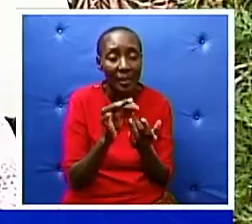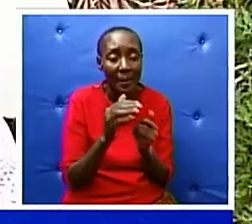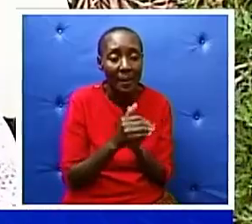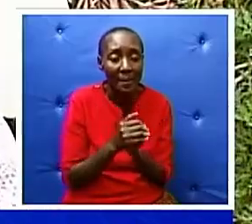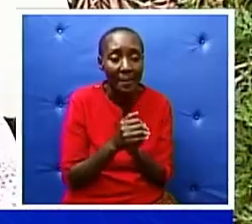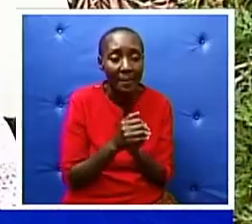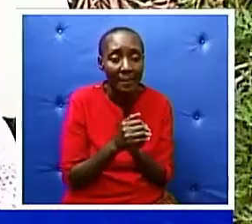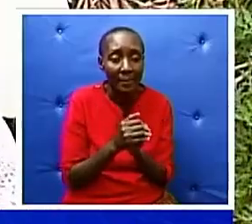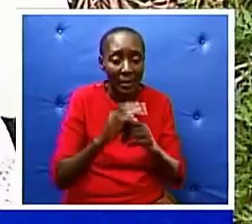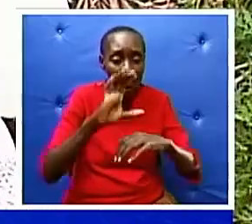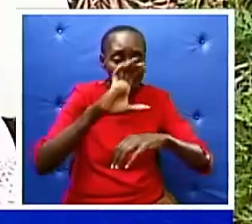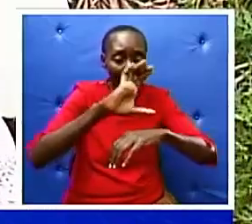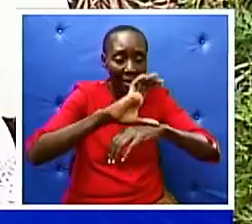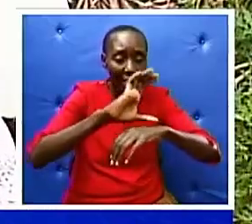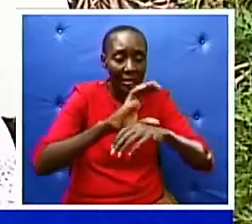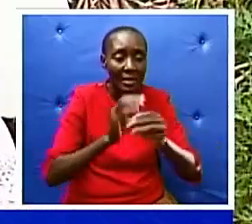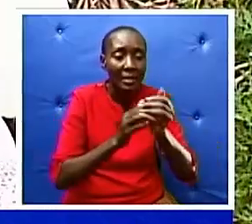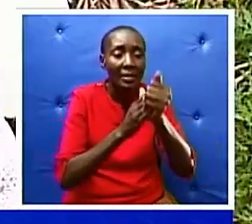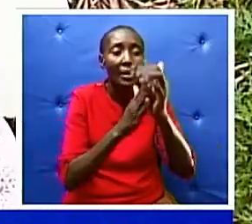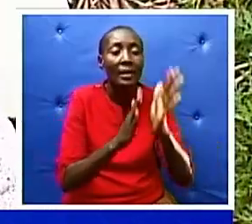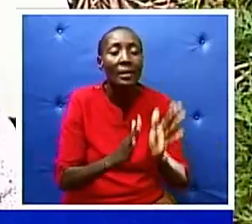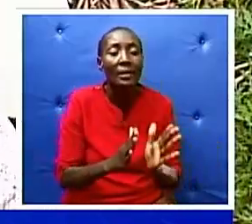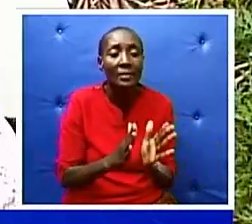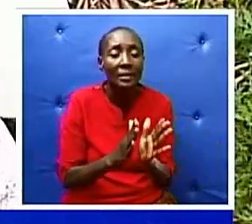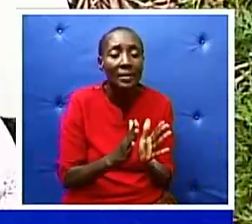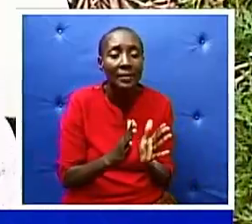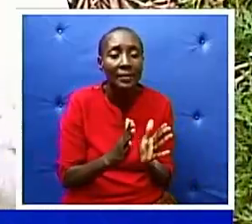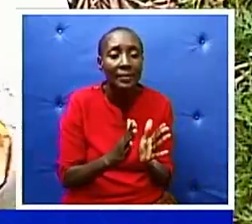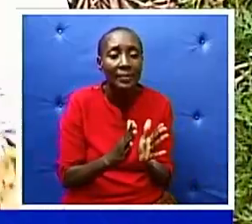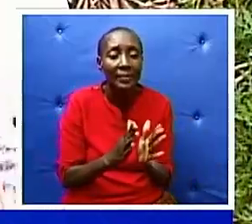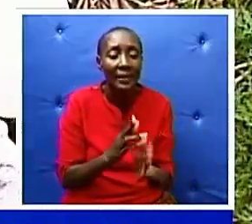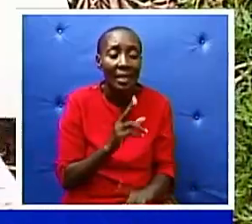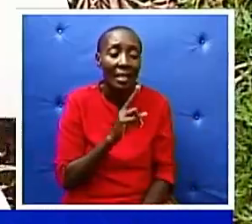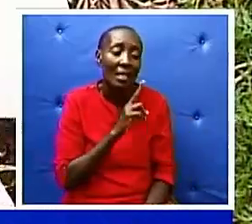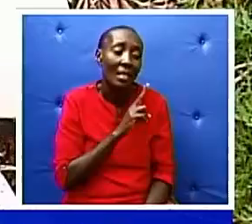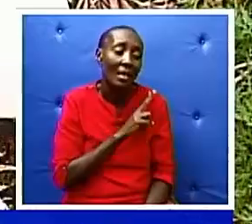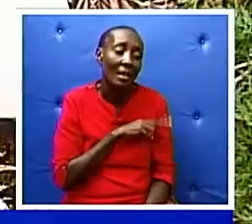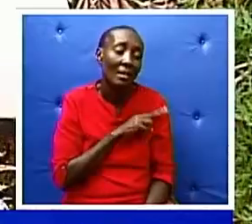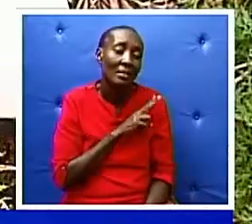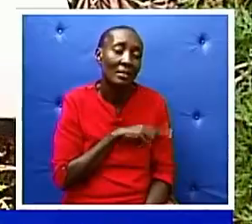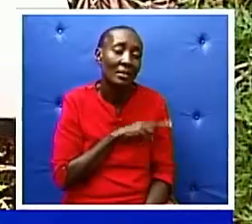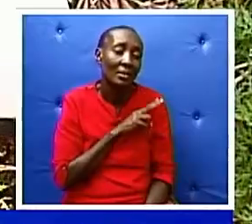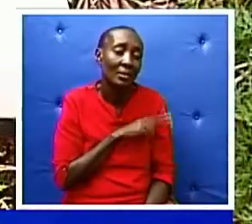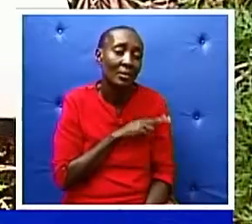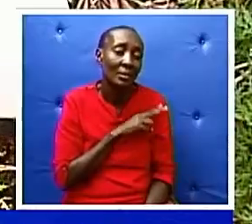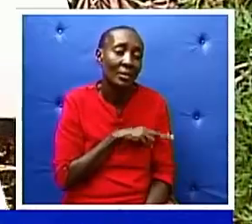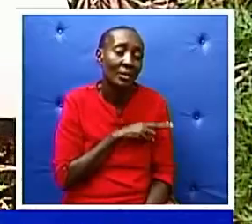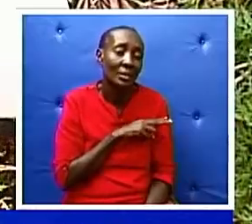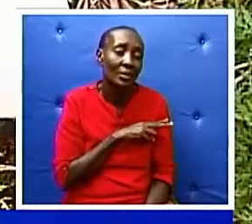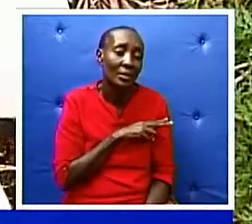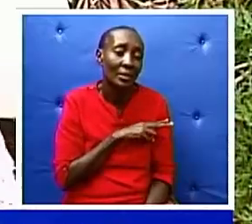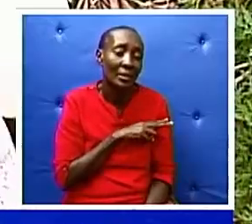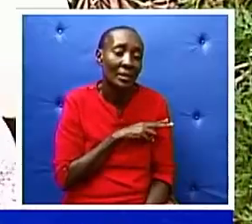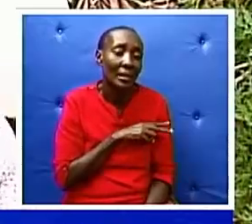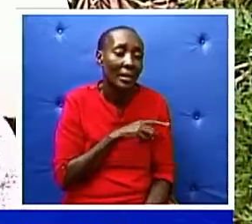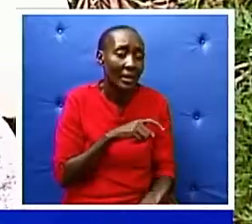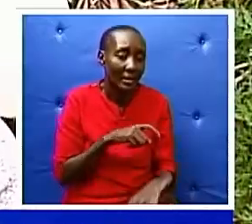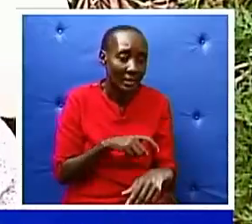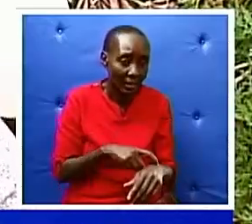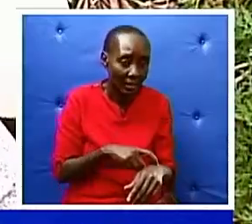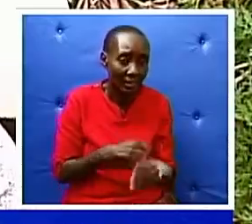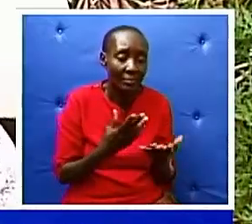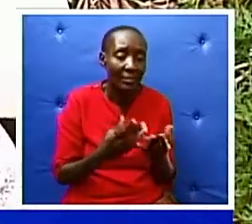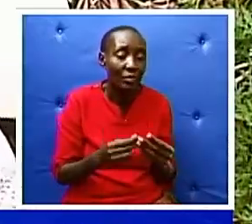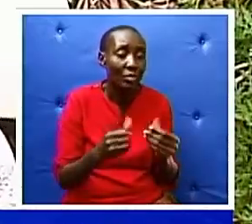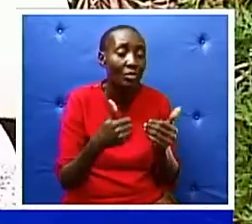with the church leaders mostly, is the attitude of entitlement when we are trying to come up with a solution, mm-hmm.